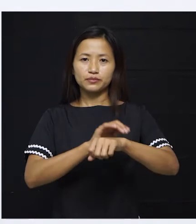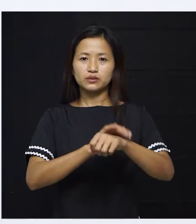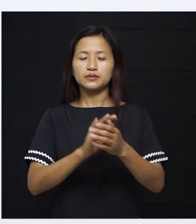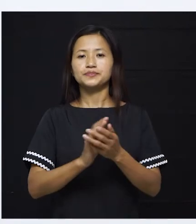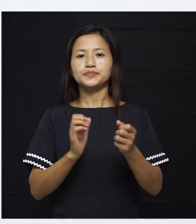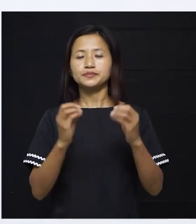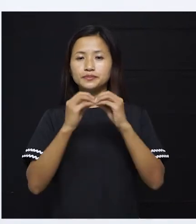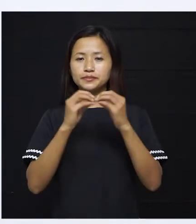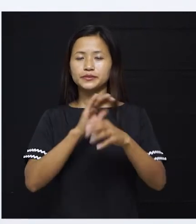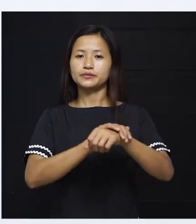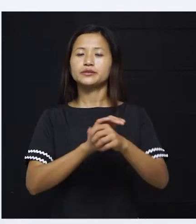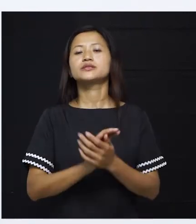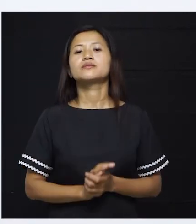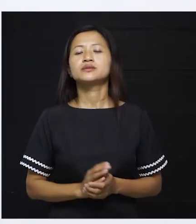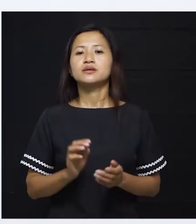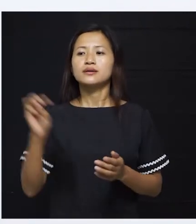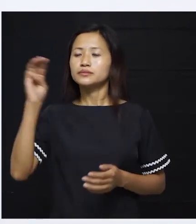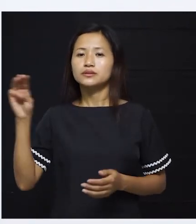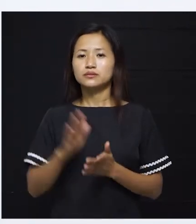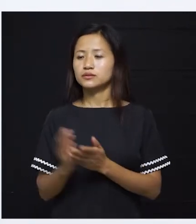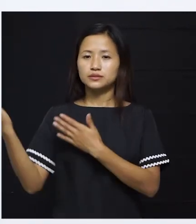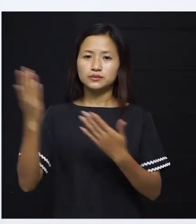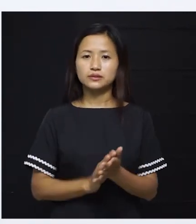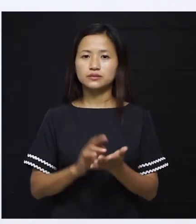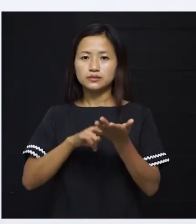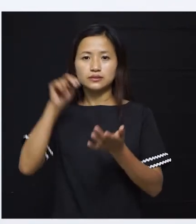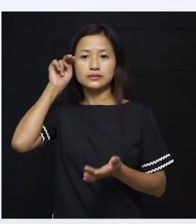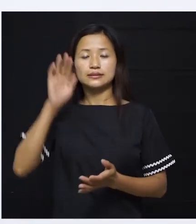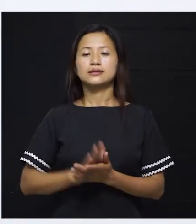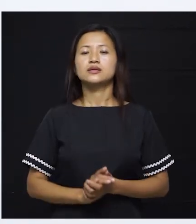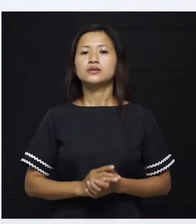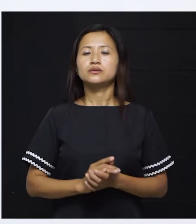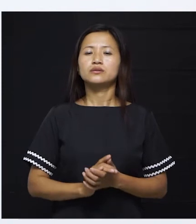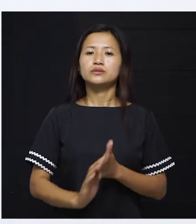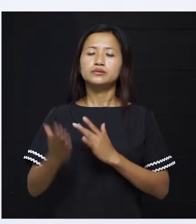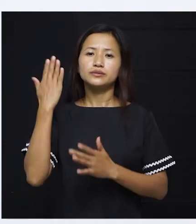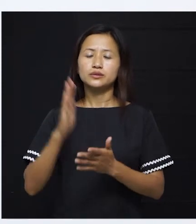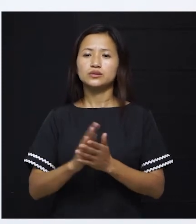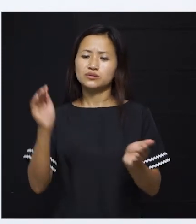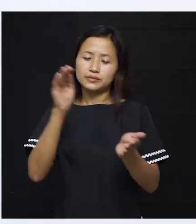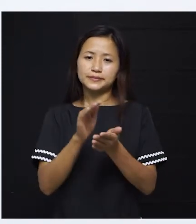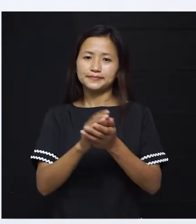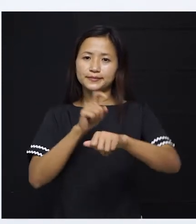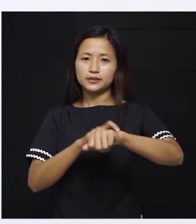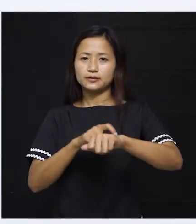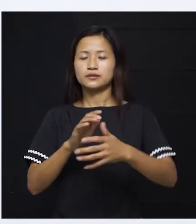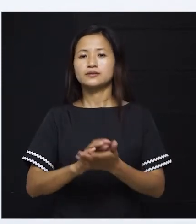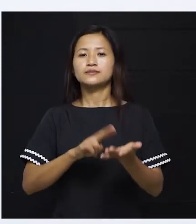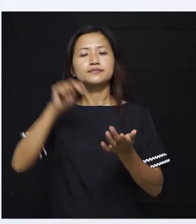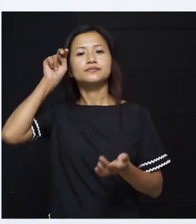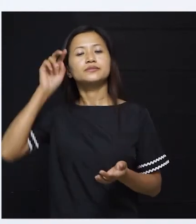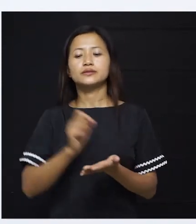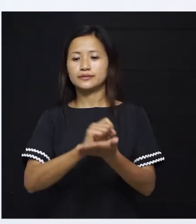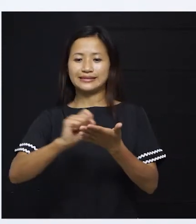administrations, some missionaries who came to Nagaland, and during their short span of time in Nagaland, they have